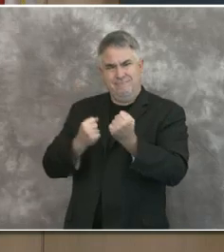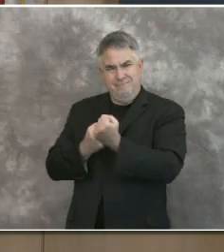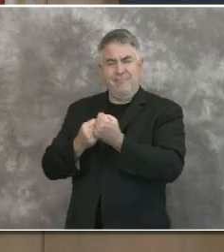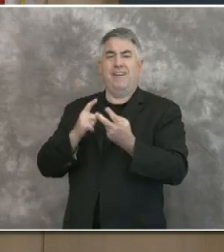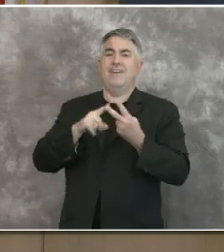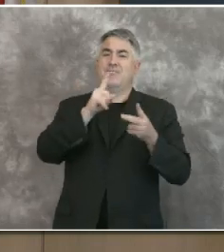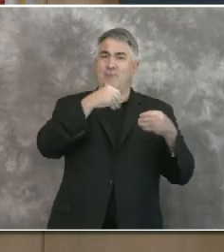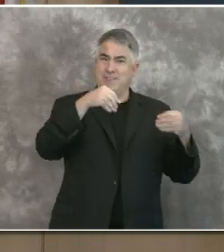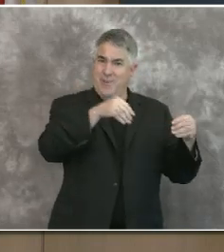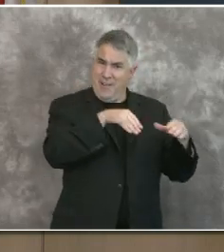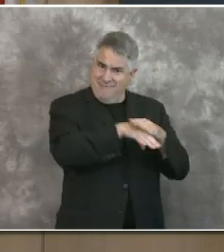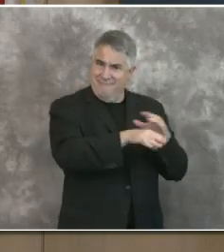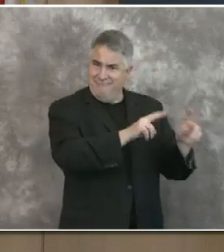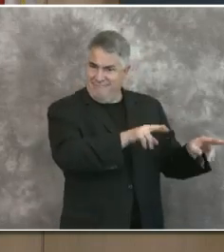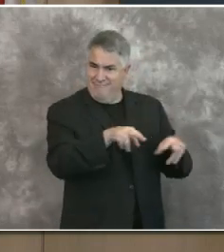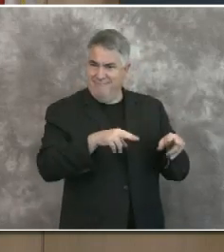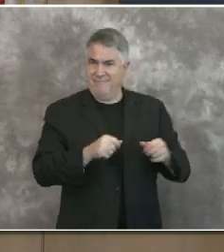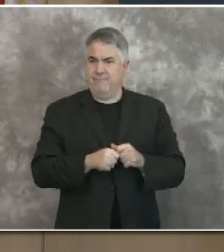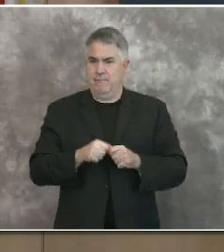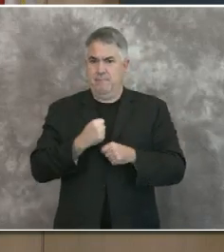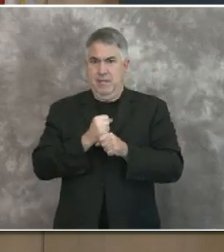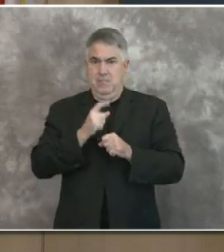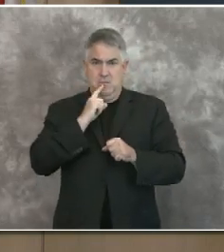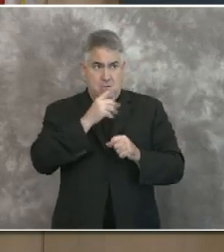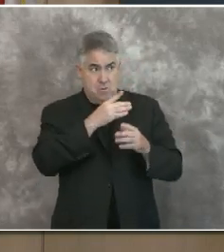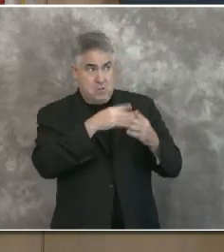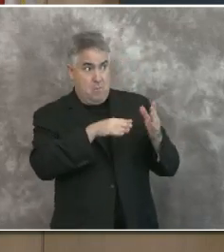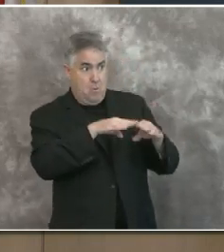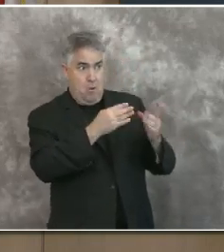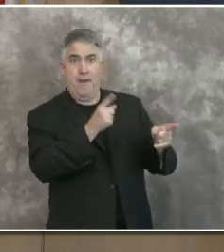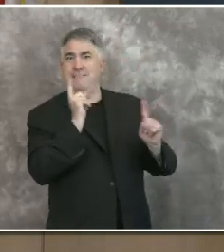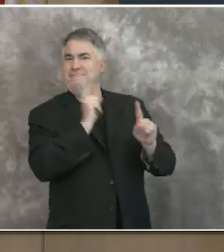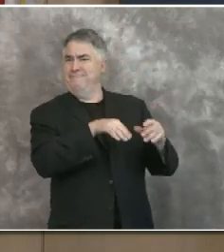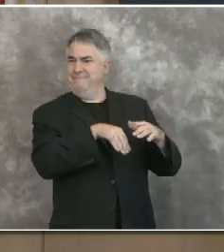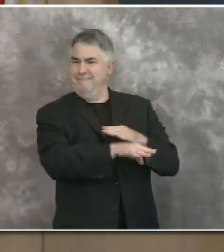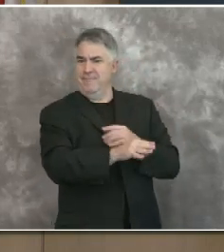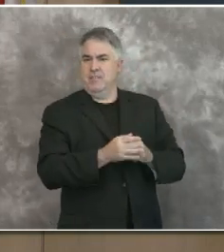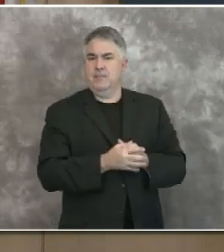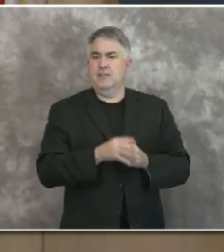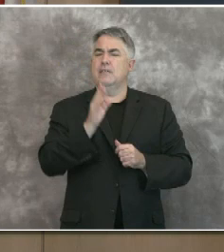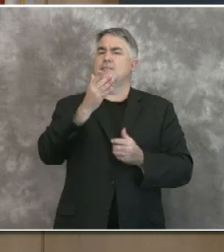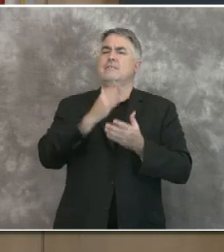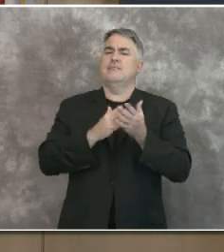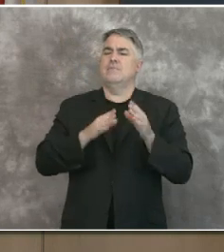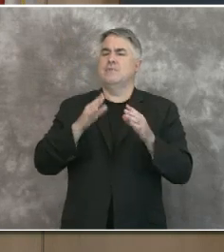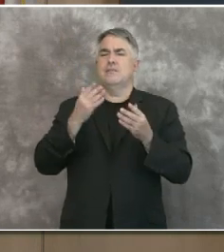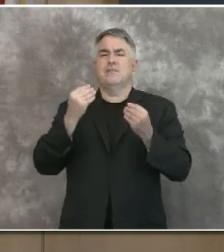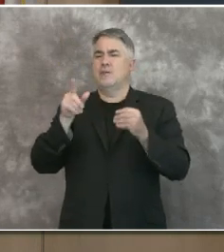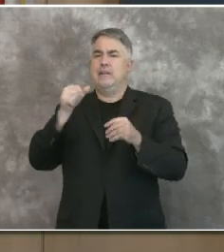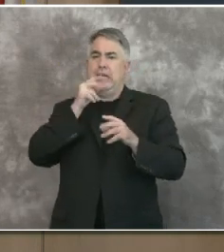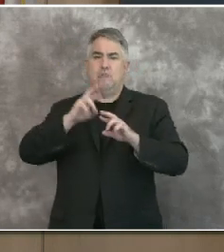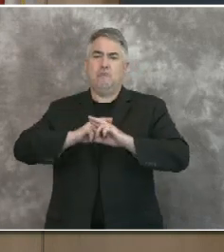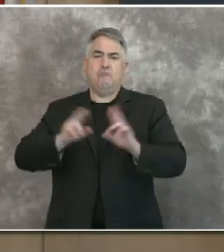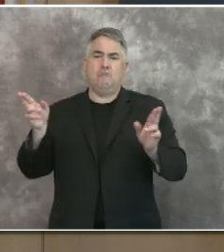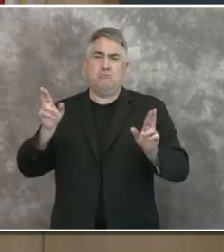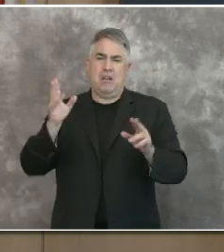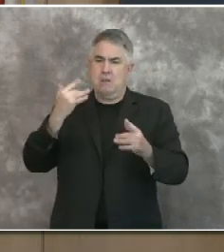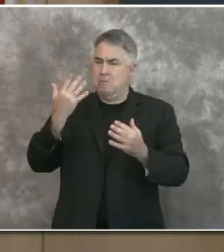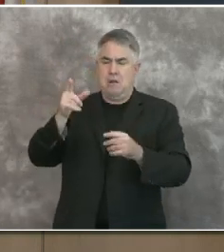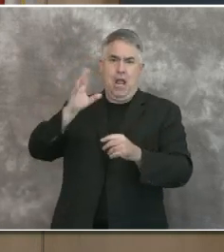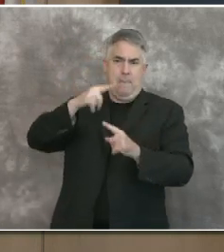first to see if they are open and realize that there may be limits on diners and there may be